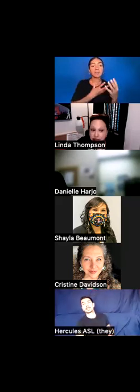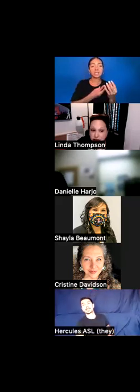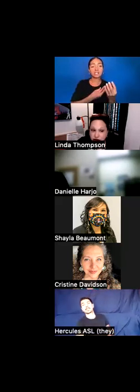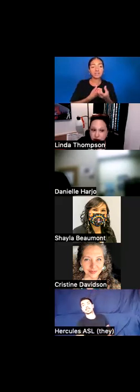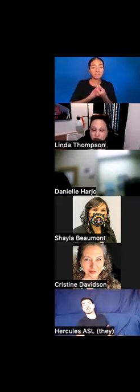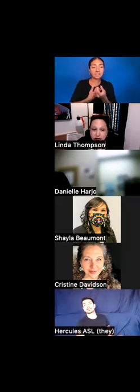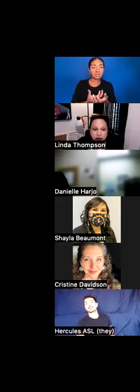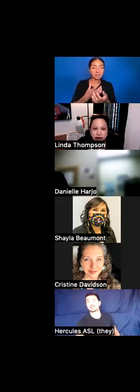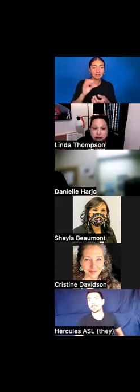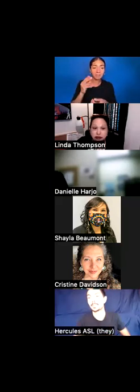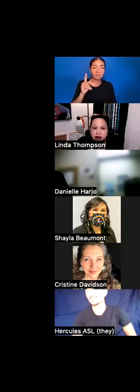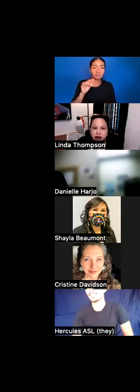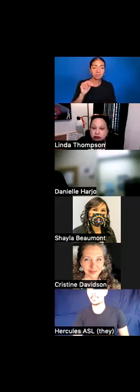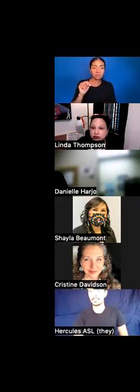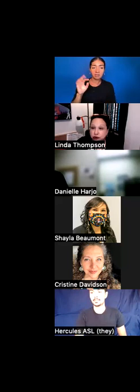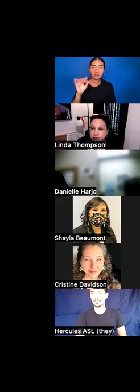vicarious trauma,